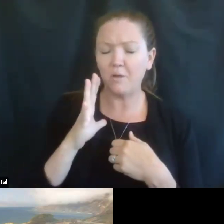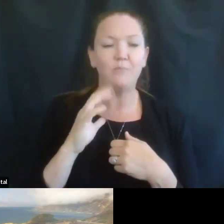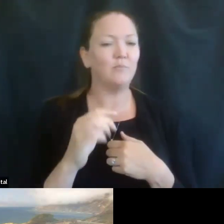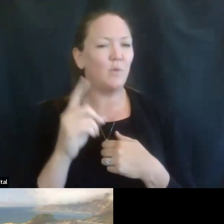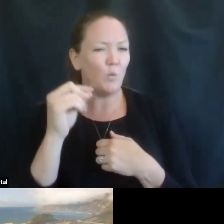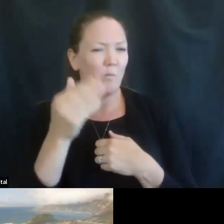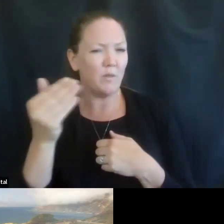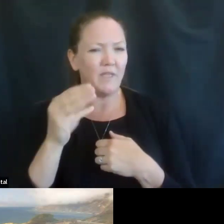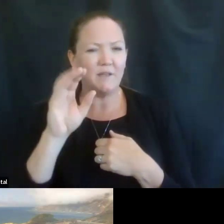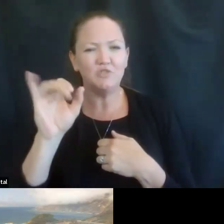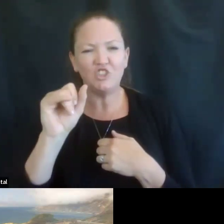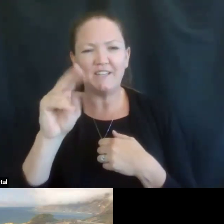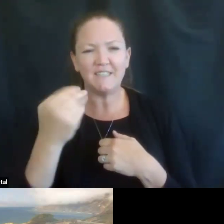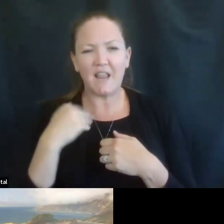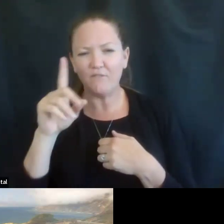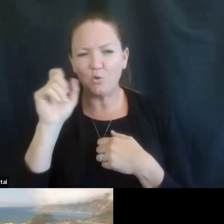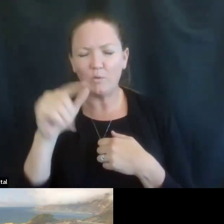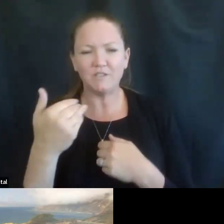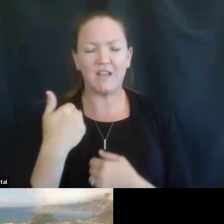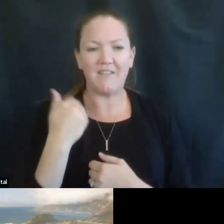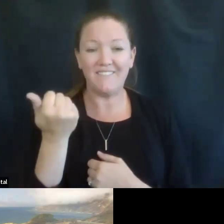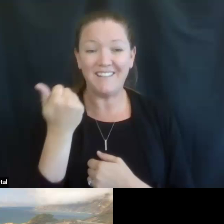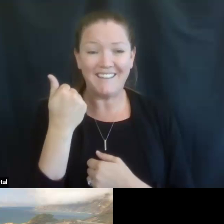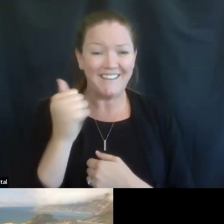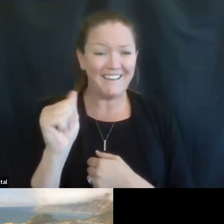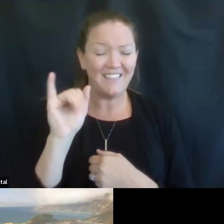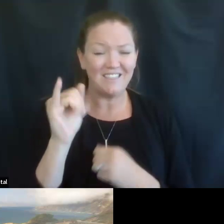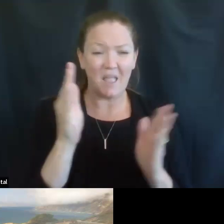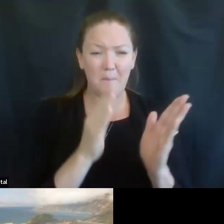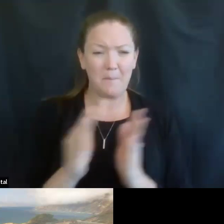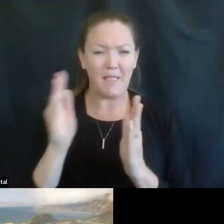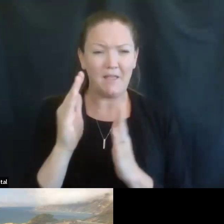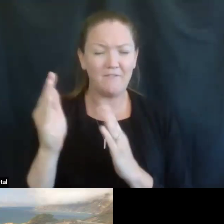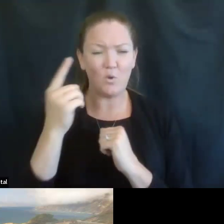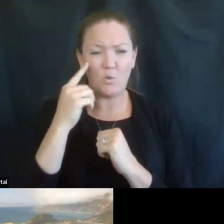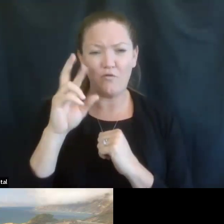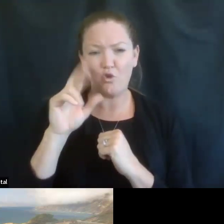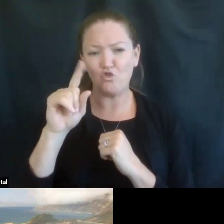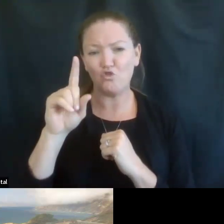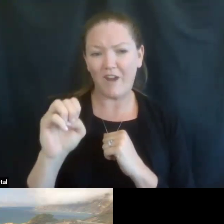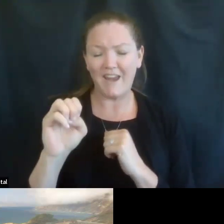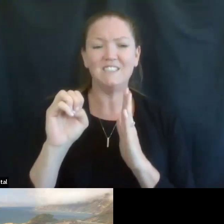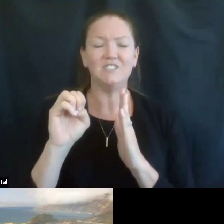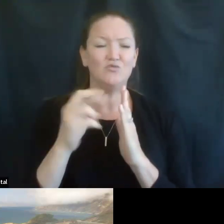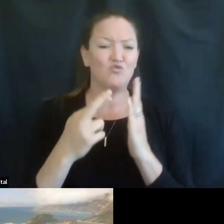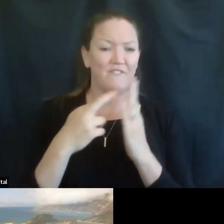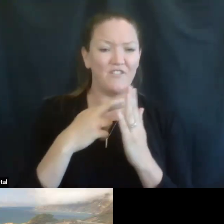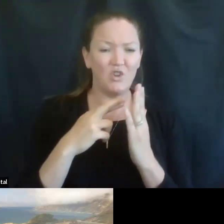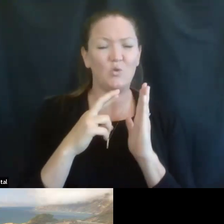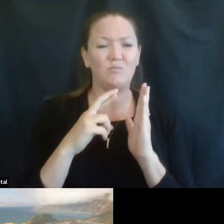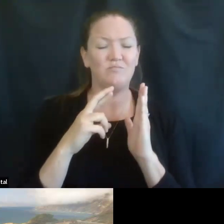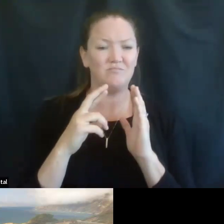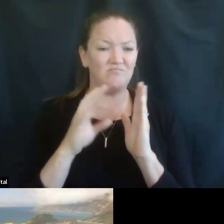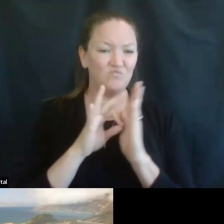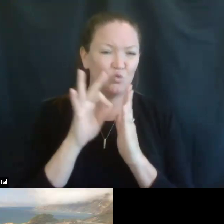Borgen had a question. Is there anything on the roadmap to allow rating and Oh, review by users?